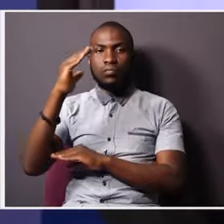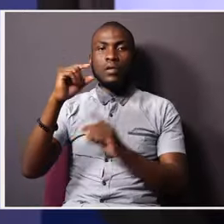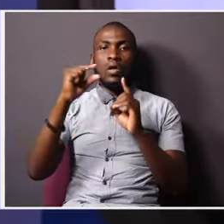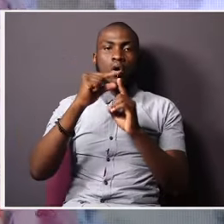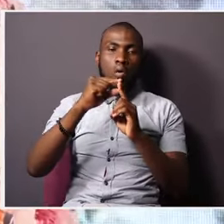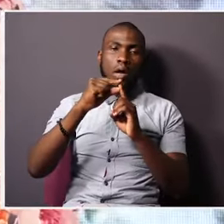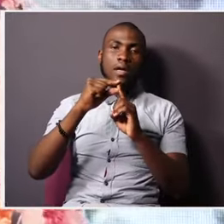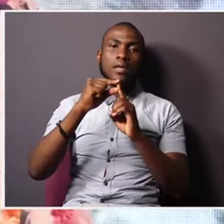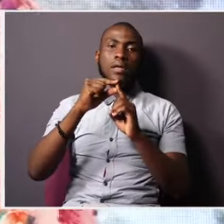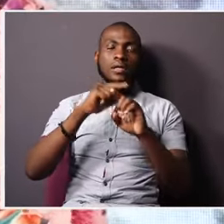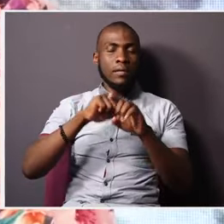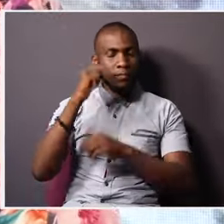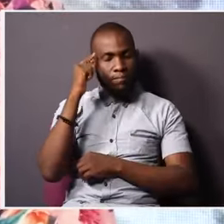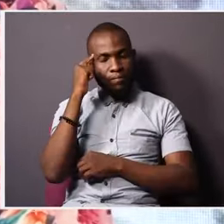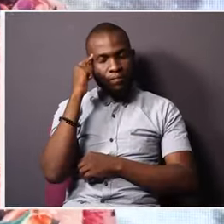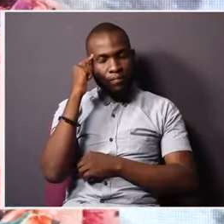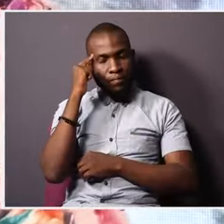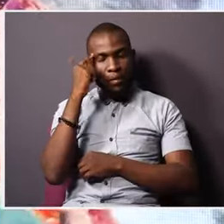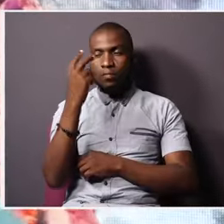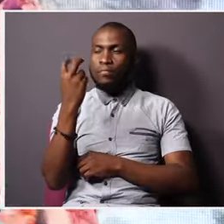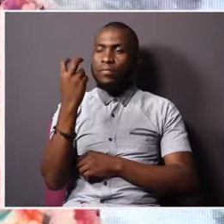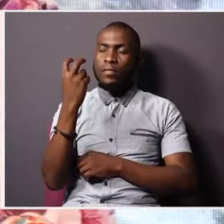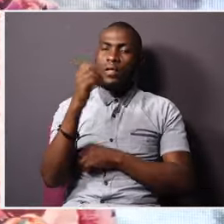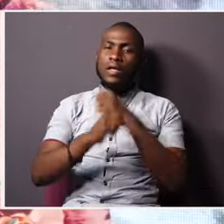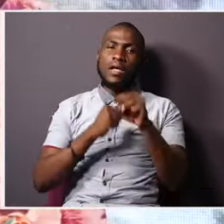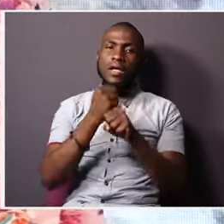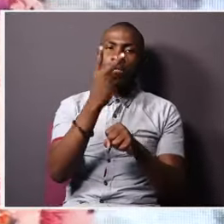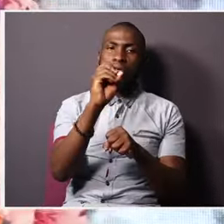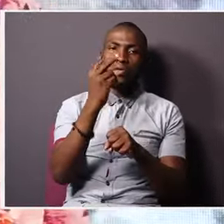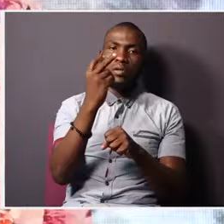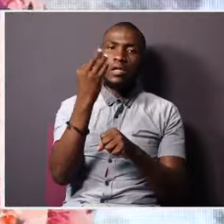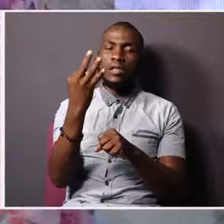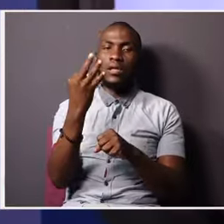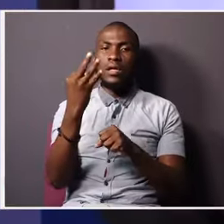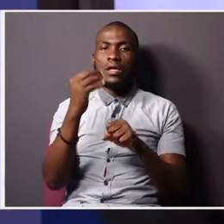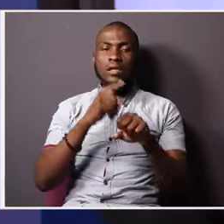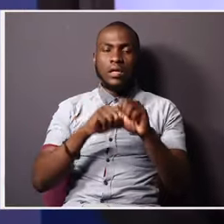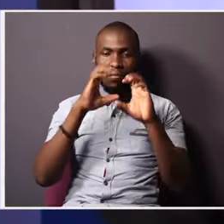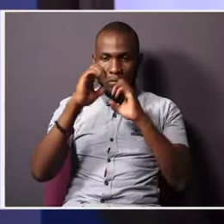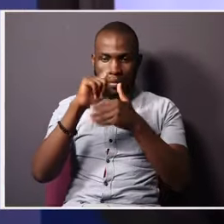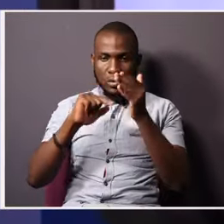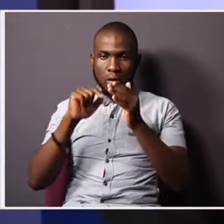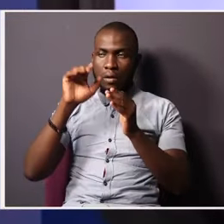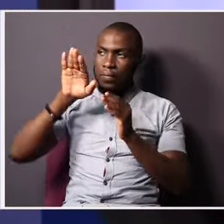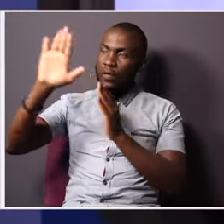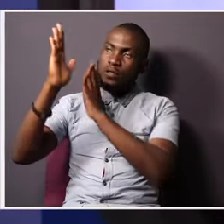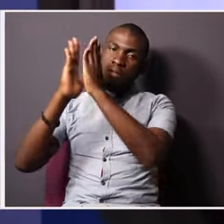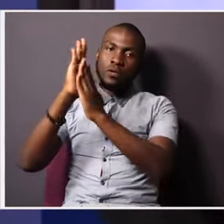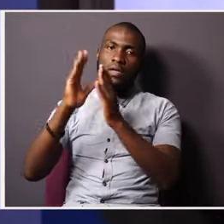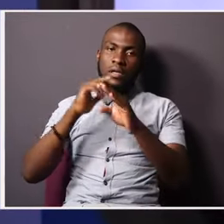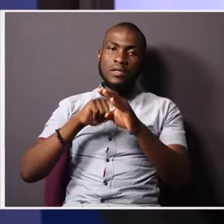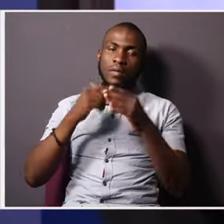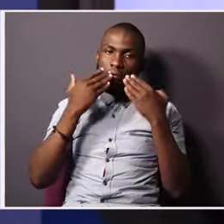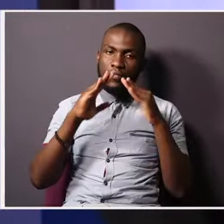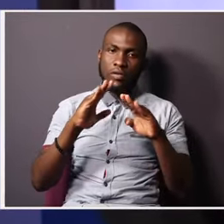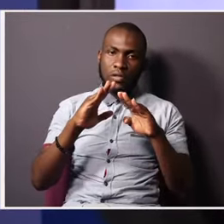word, it's going to be a time of reflection, a time of looking back to the year 2023, as we talked about in his presence. And right after